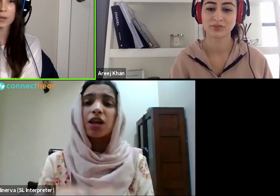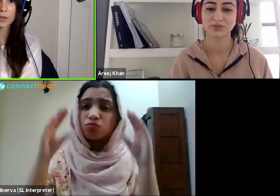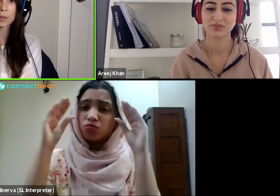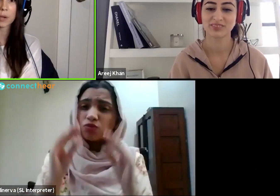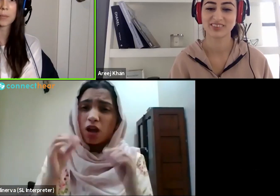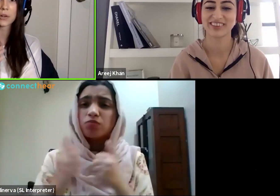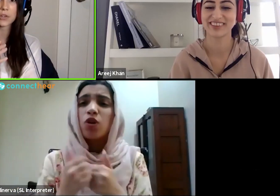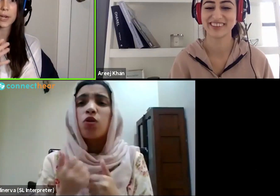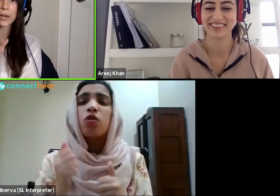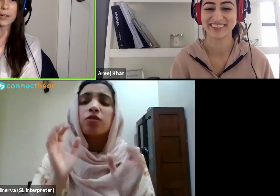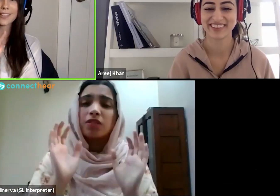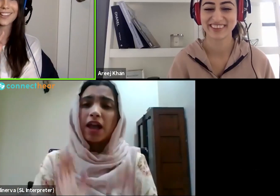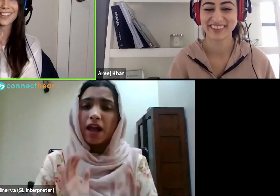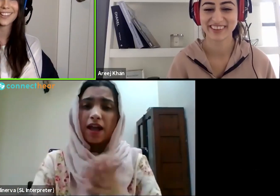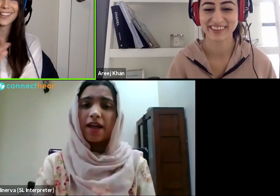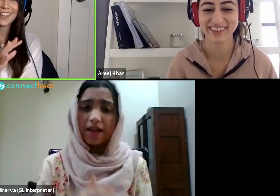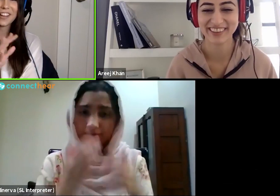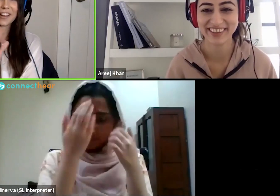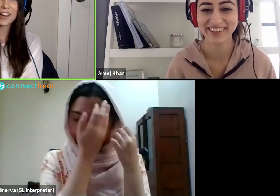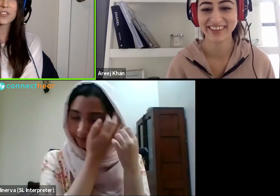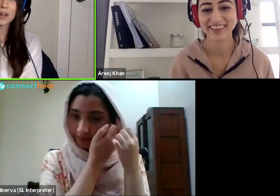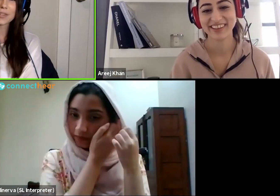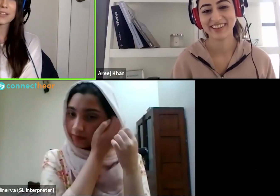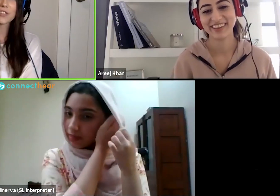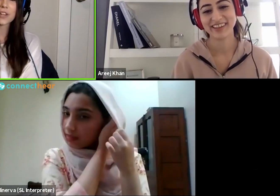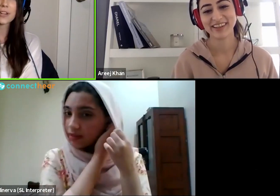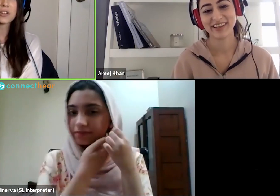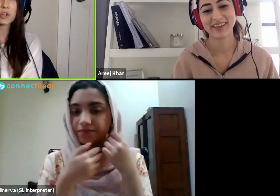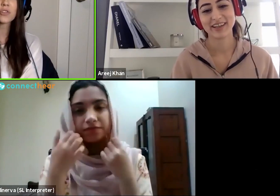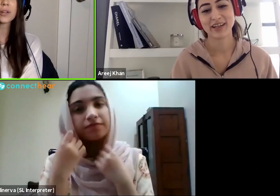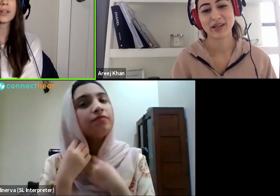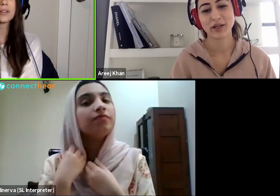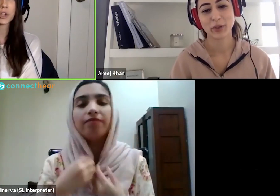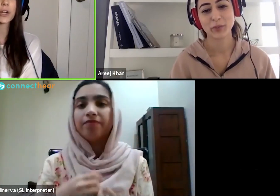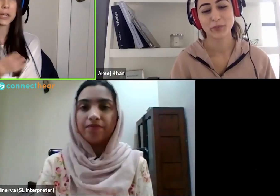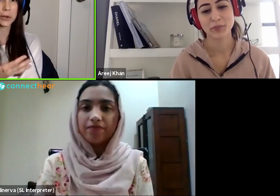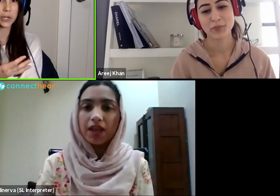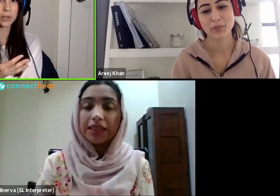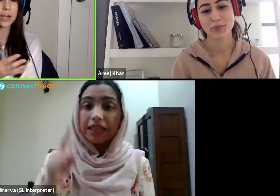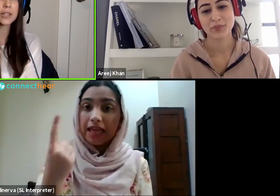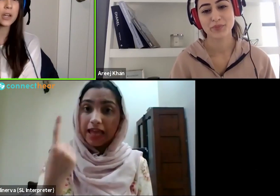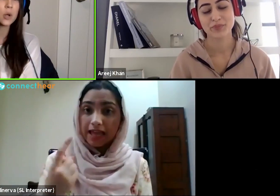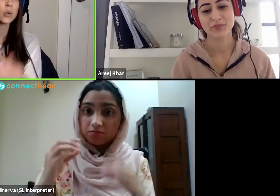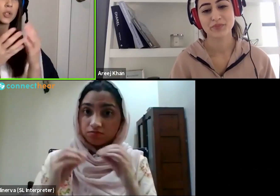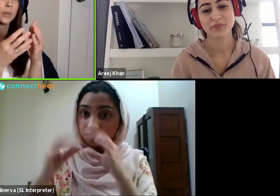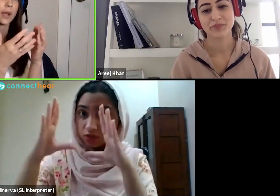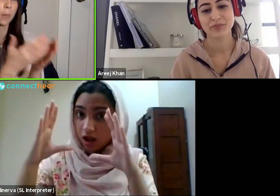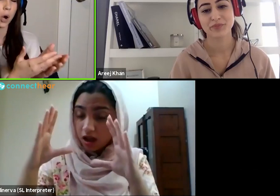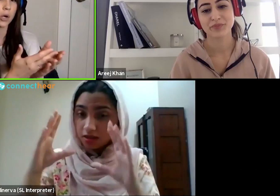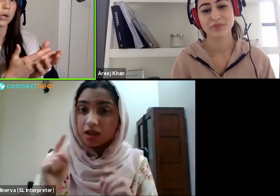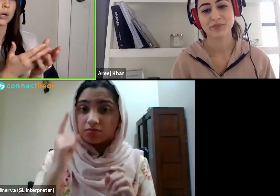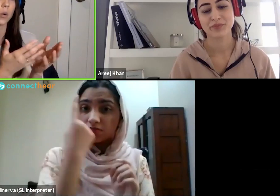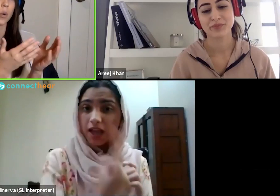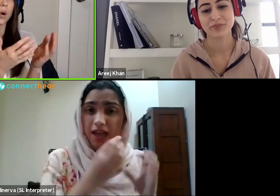geneticists out there, but my understanding is if you have a recessive gene, usually you're a carrier until you meet